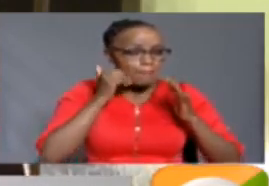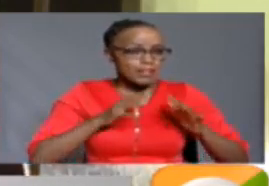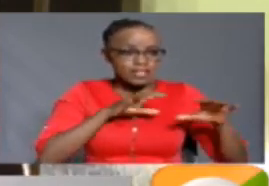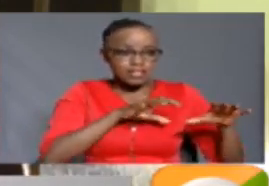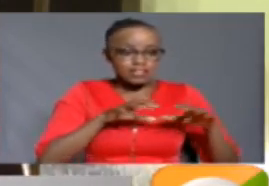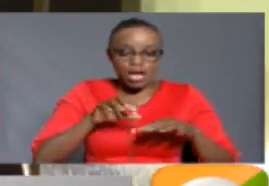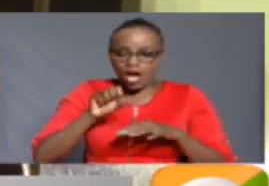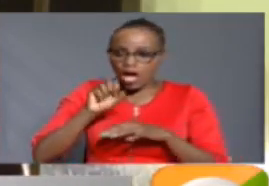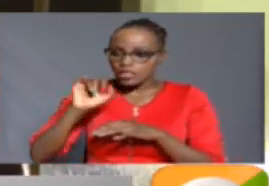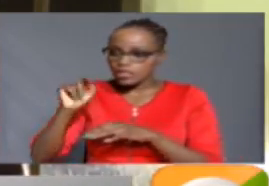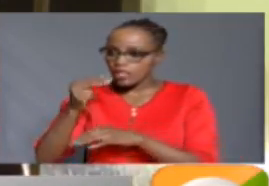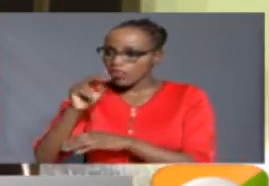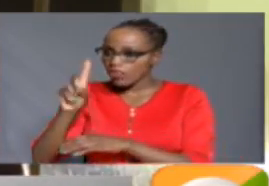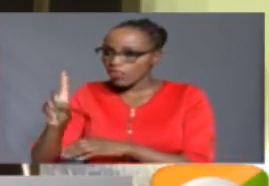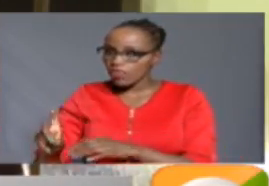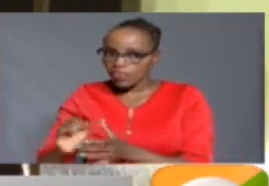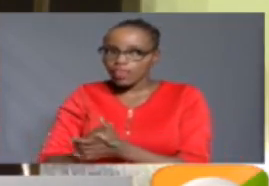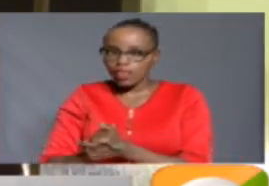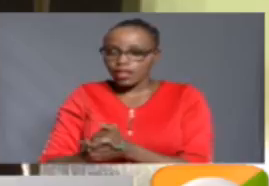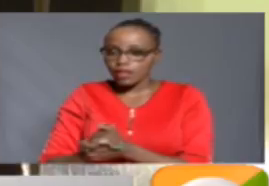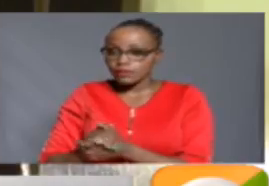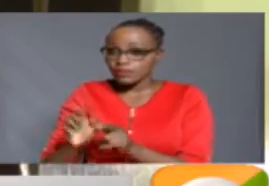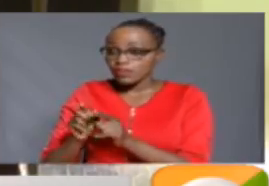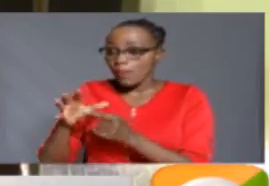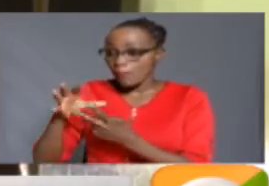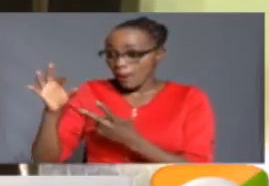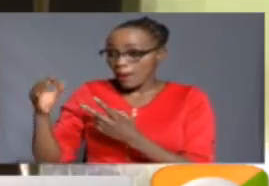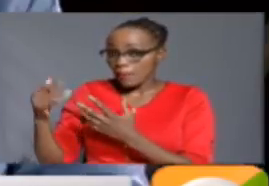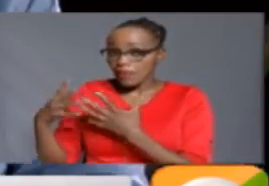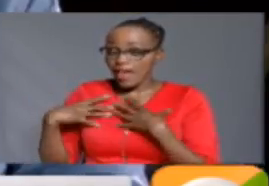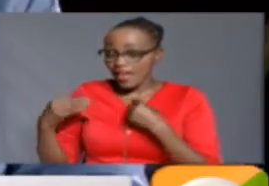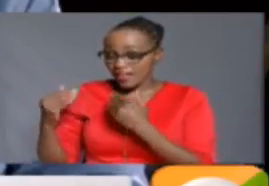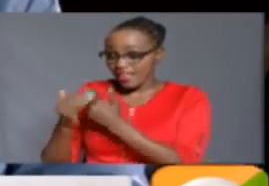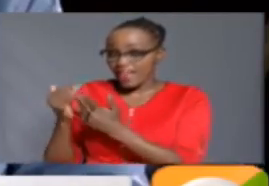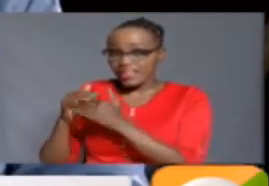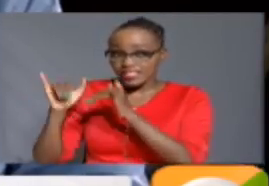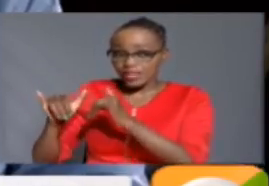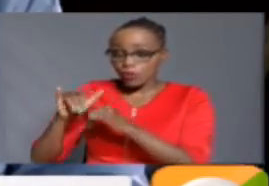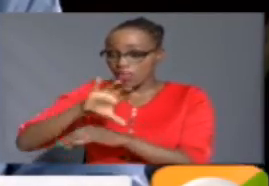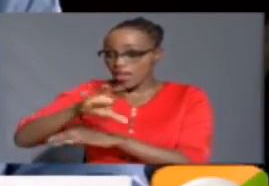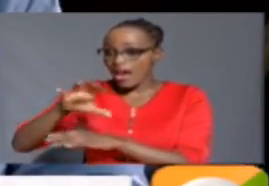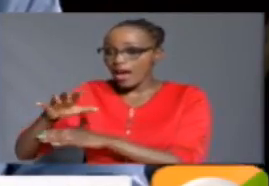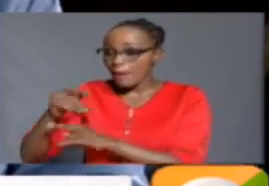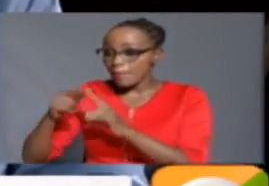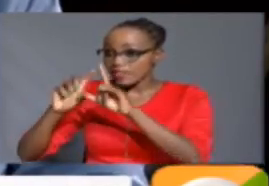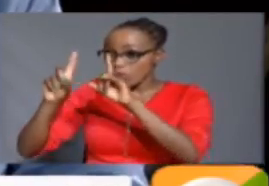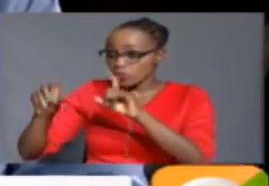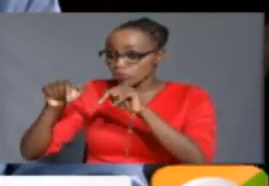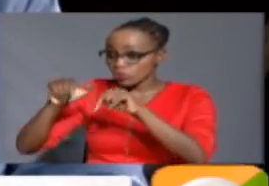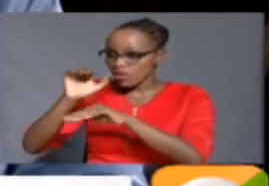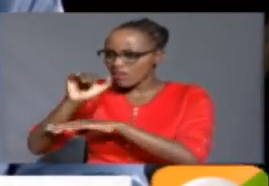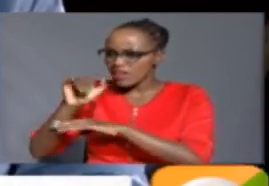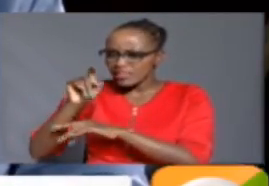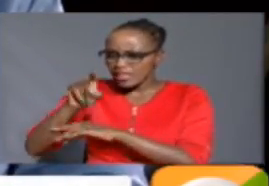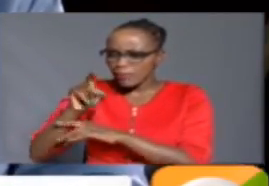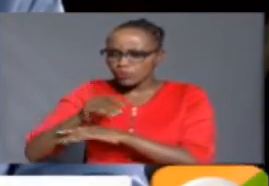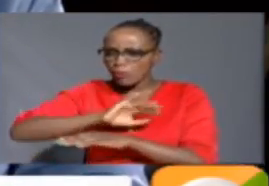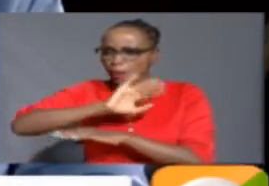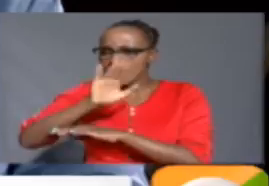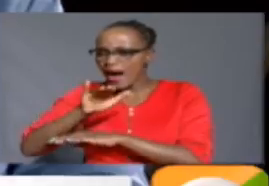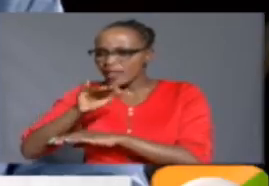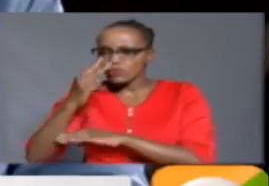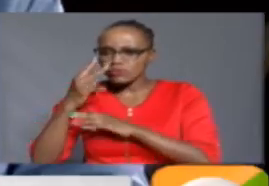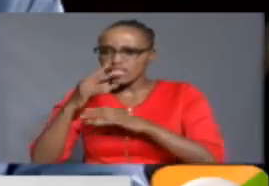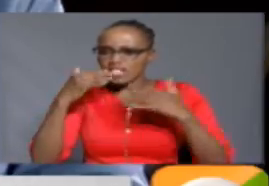Seth? Clearly, Governor prefers that the healthcare stays with the counties. And the question you're asking today is, should it be reverted, having seen